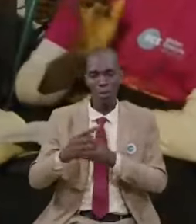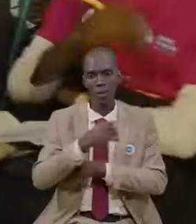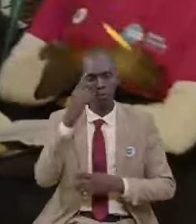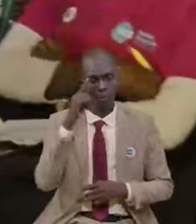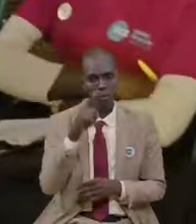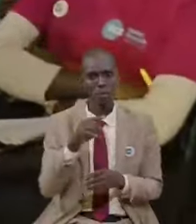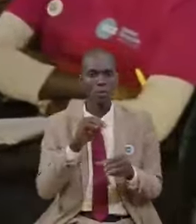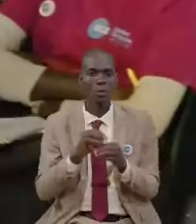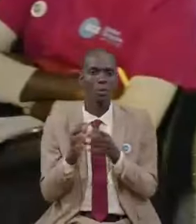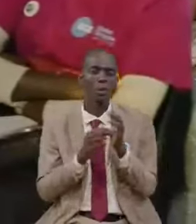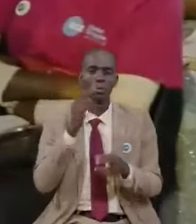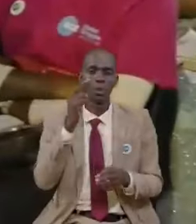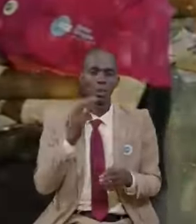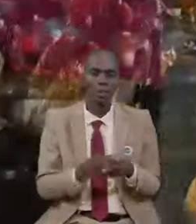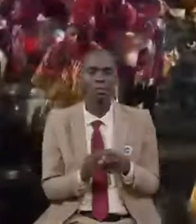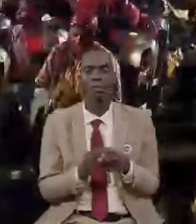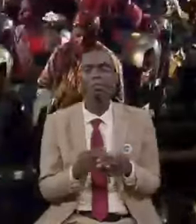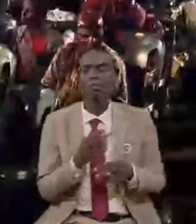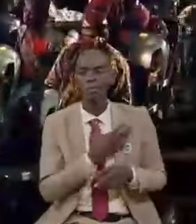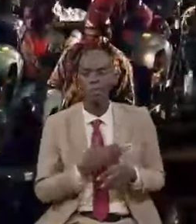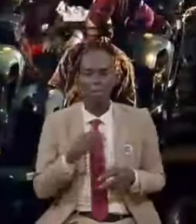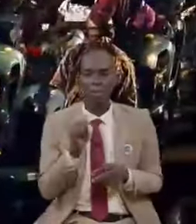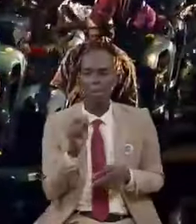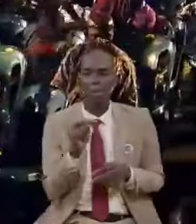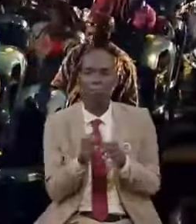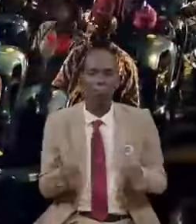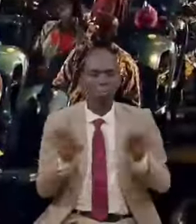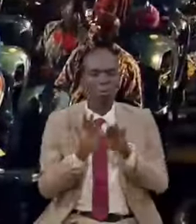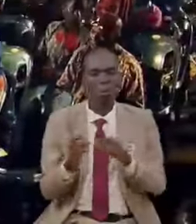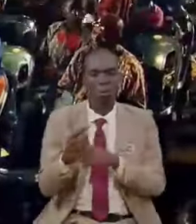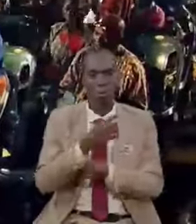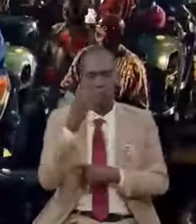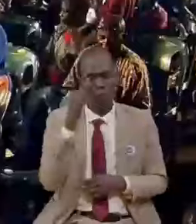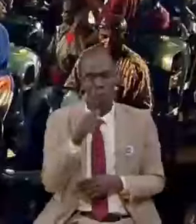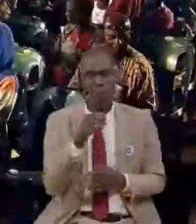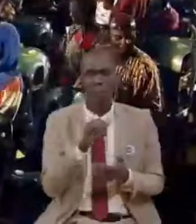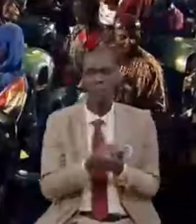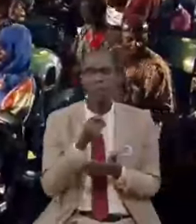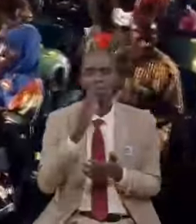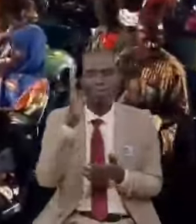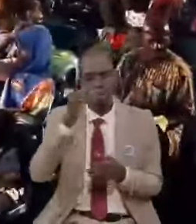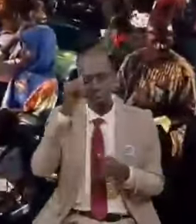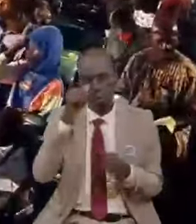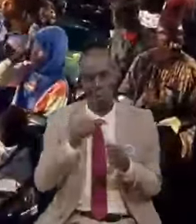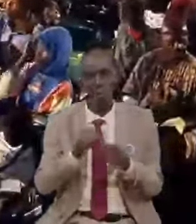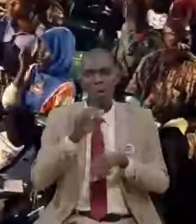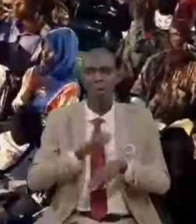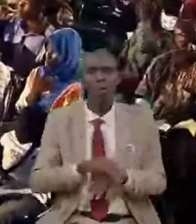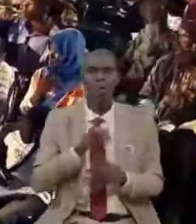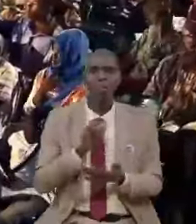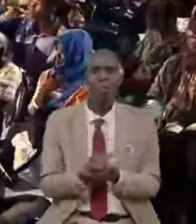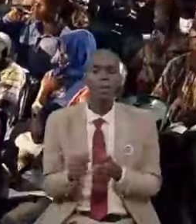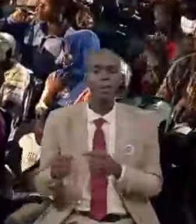an important day for you, that you'll remember on that day, the day of the Lord,